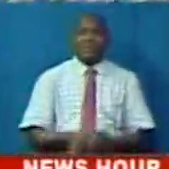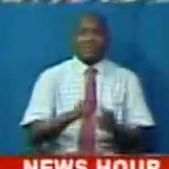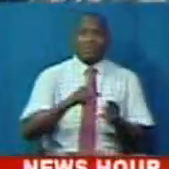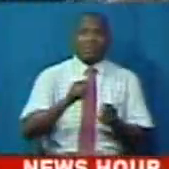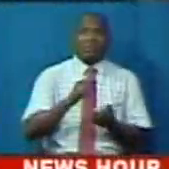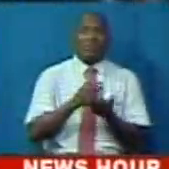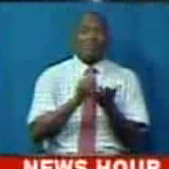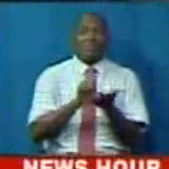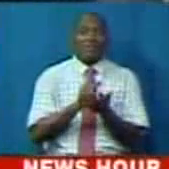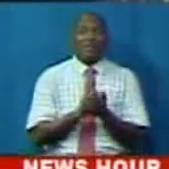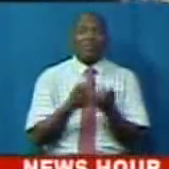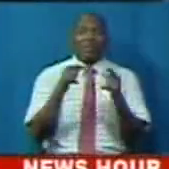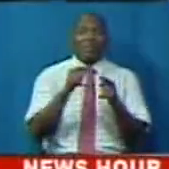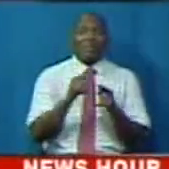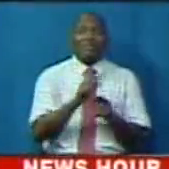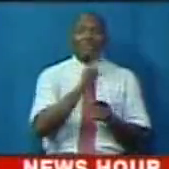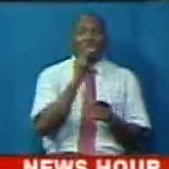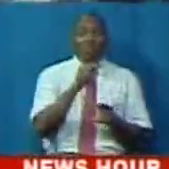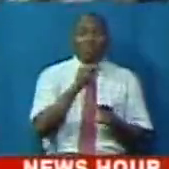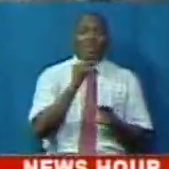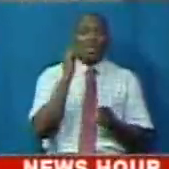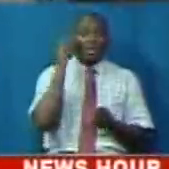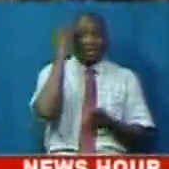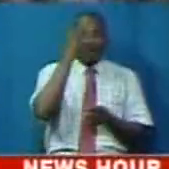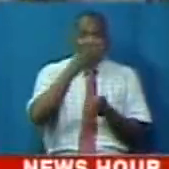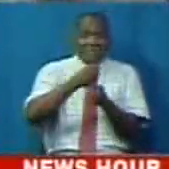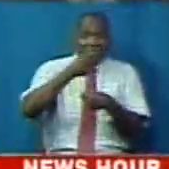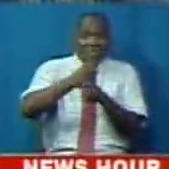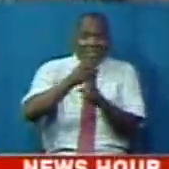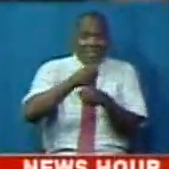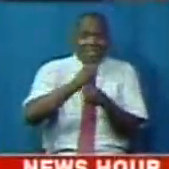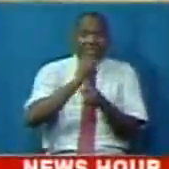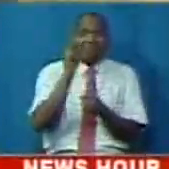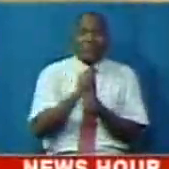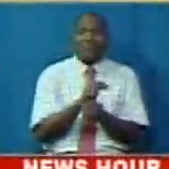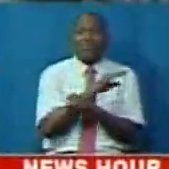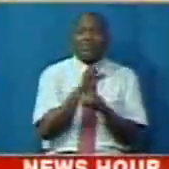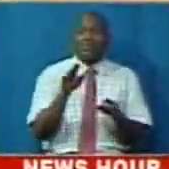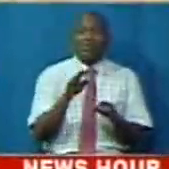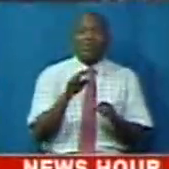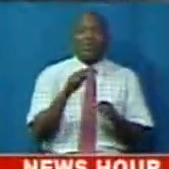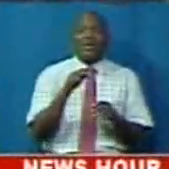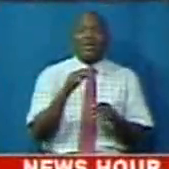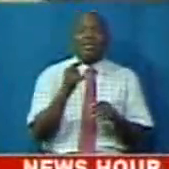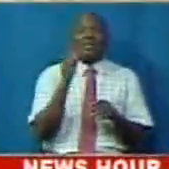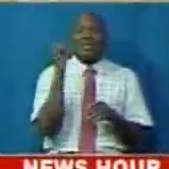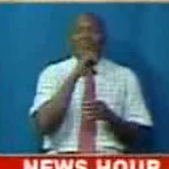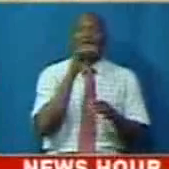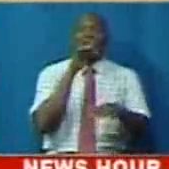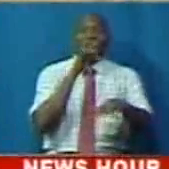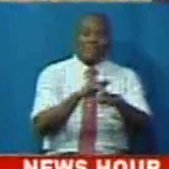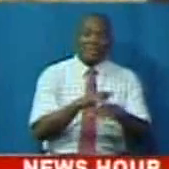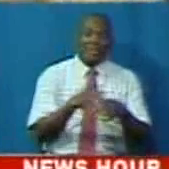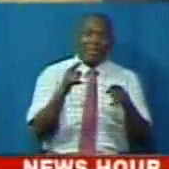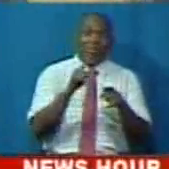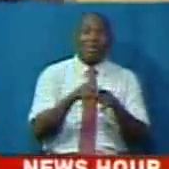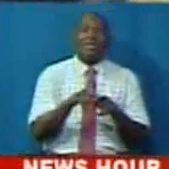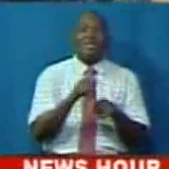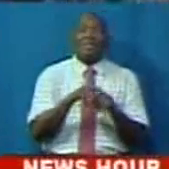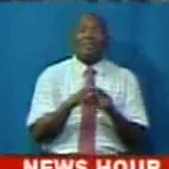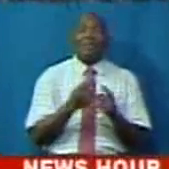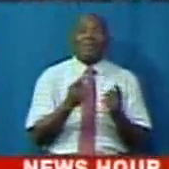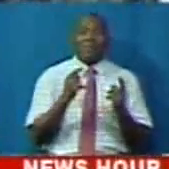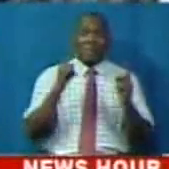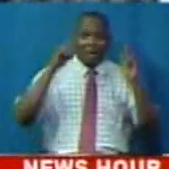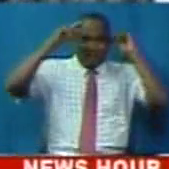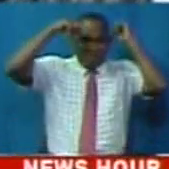It is believed that when he uses the towel to collect the money, no evil will get to him. And lastly, when it is worn